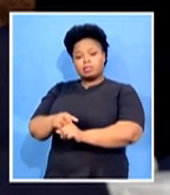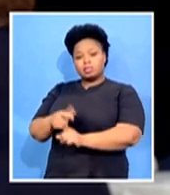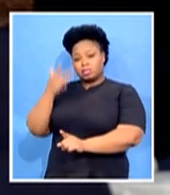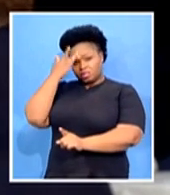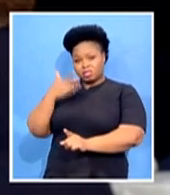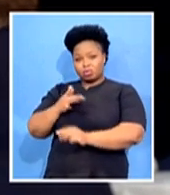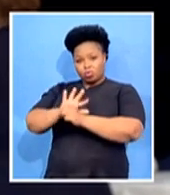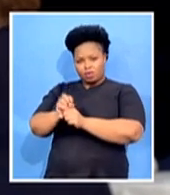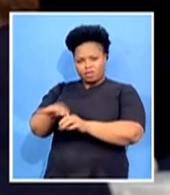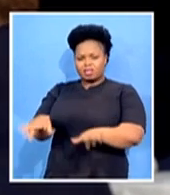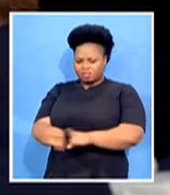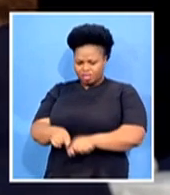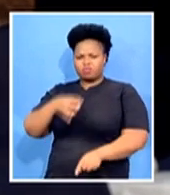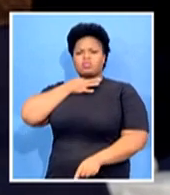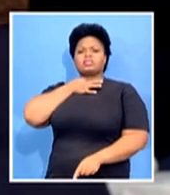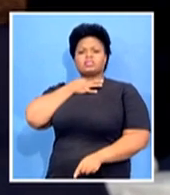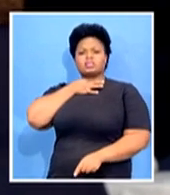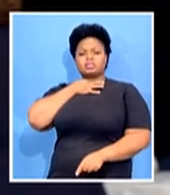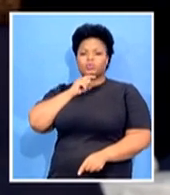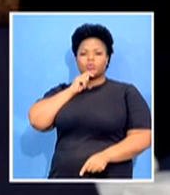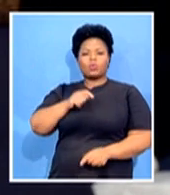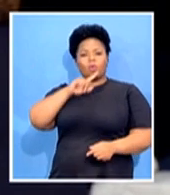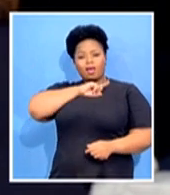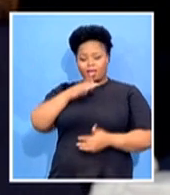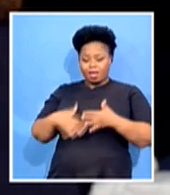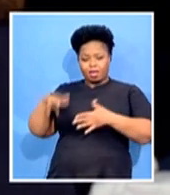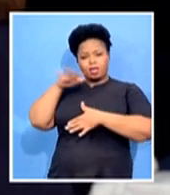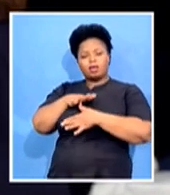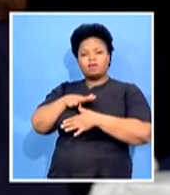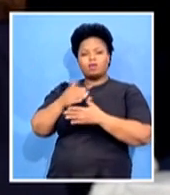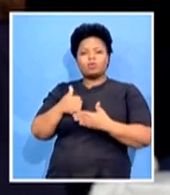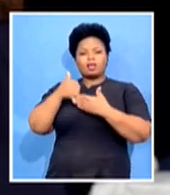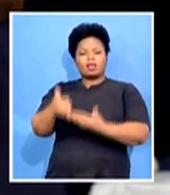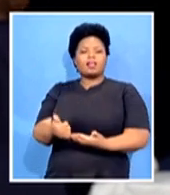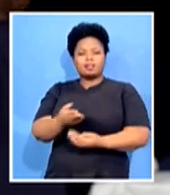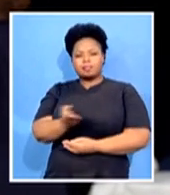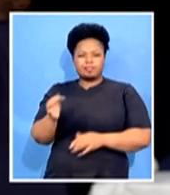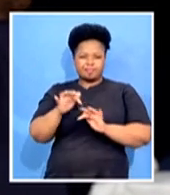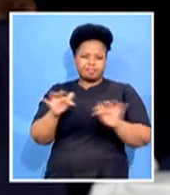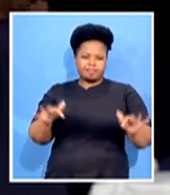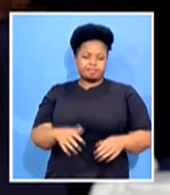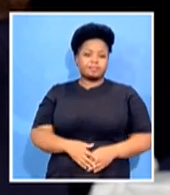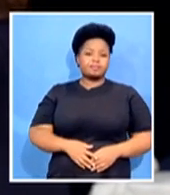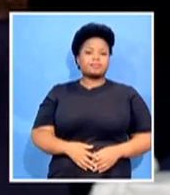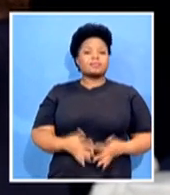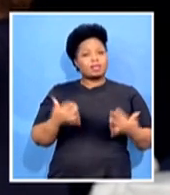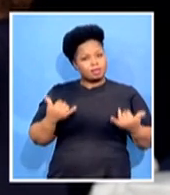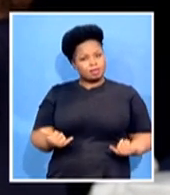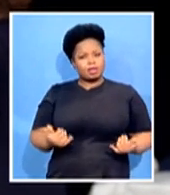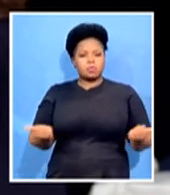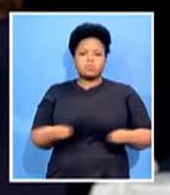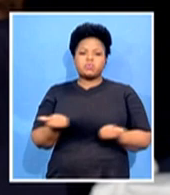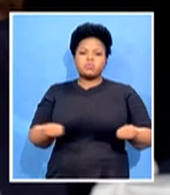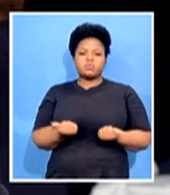front line of fighting the COVID-19 virus. 900 of them had been infected here at the Charlotte